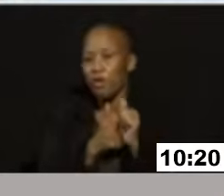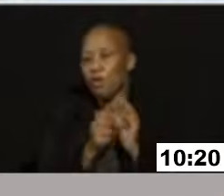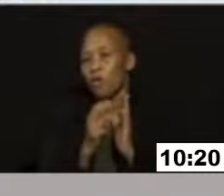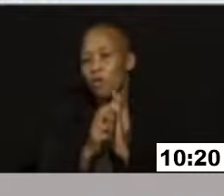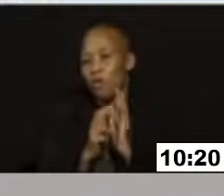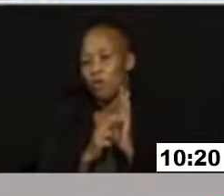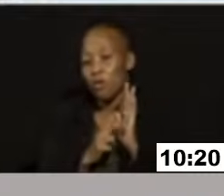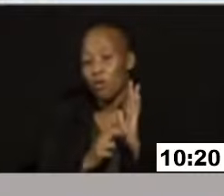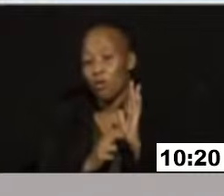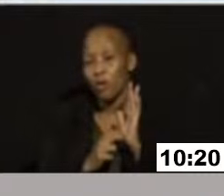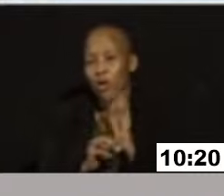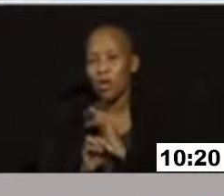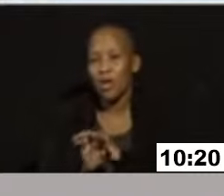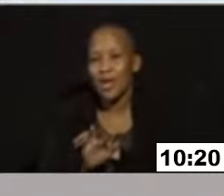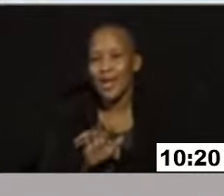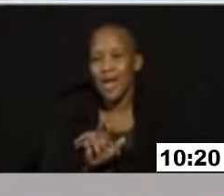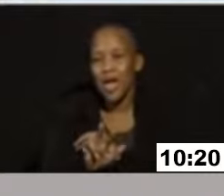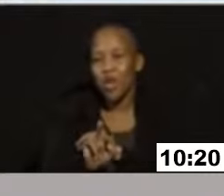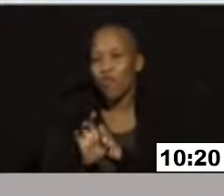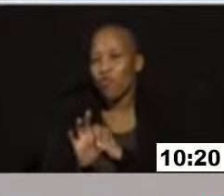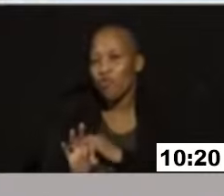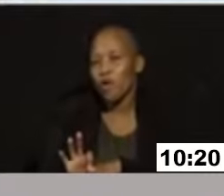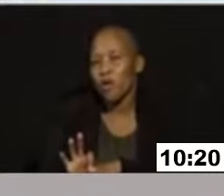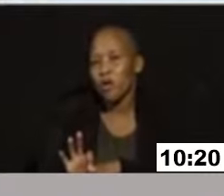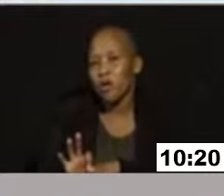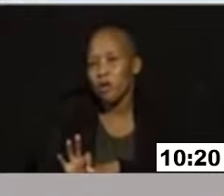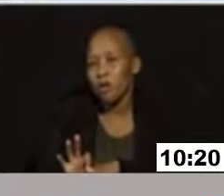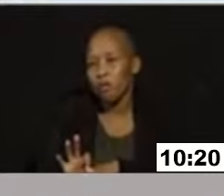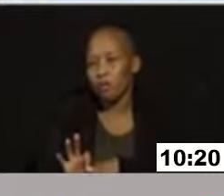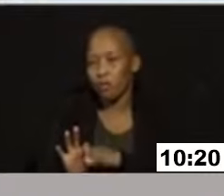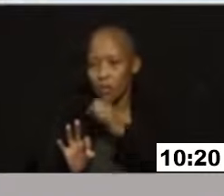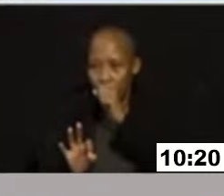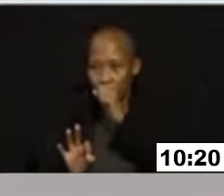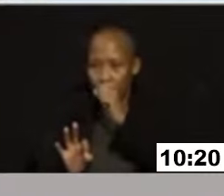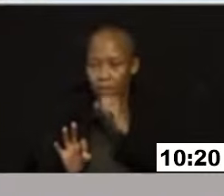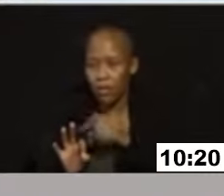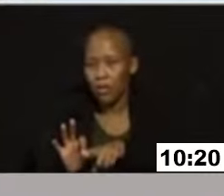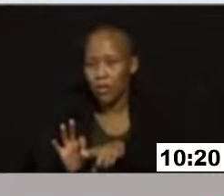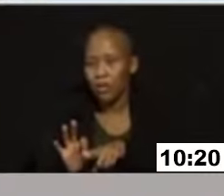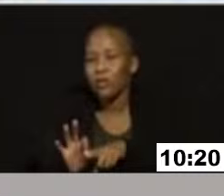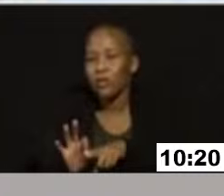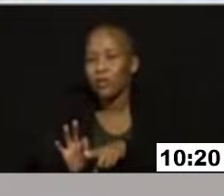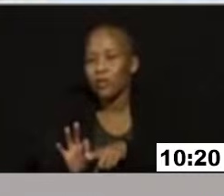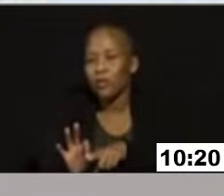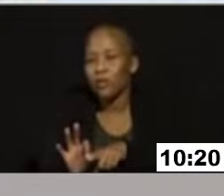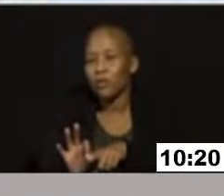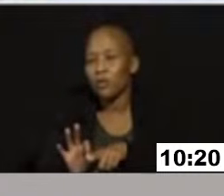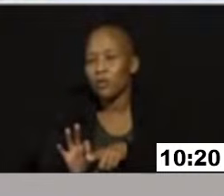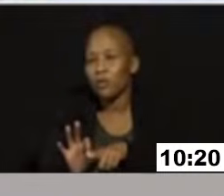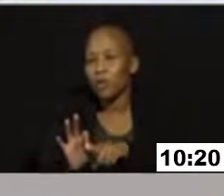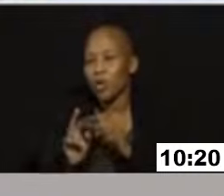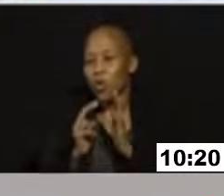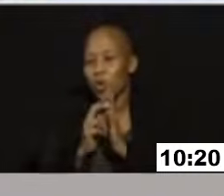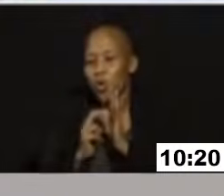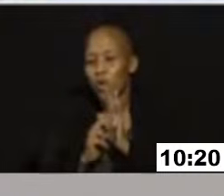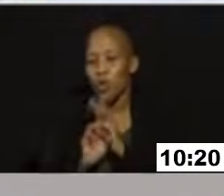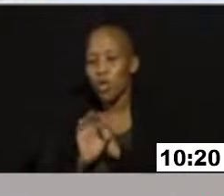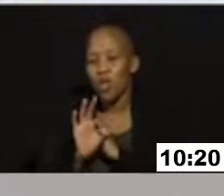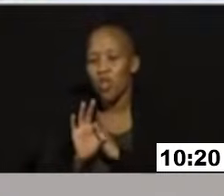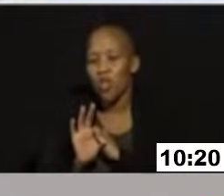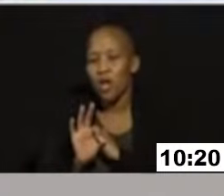Regulation 8.3, which my learned friend has read out, so I won't do so as well, read with Rule